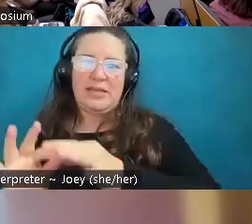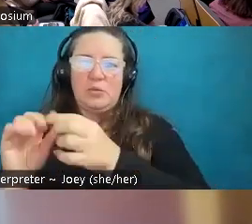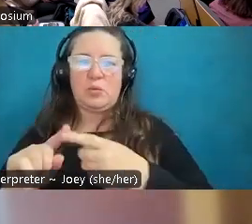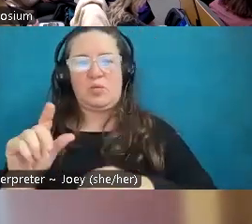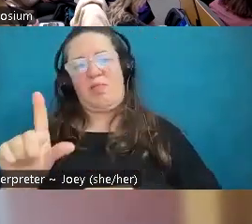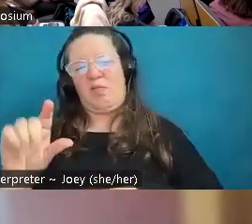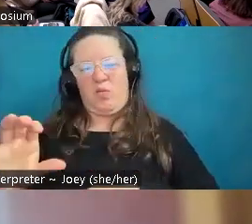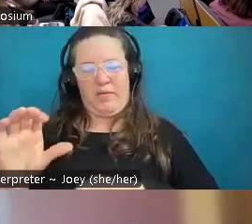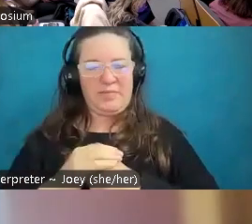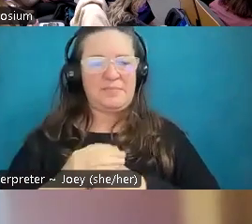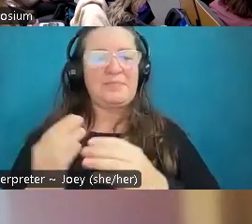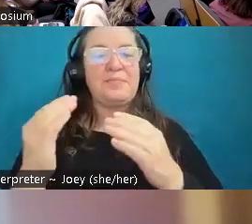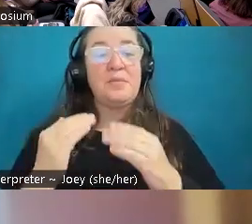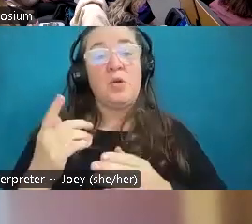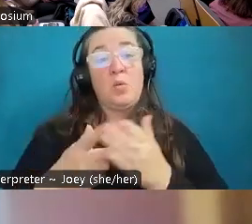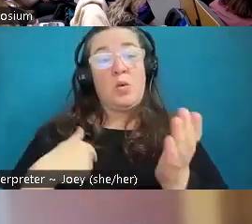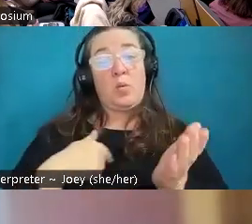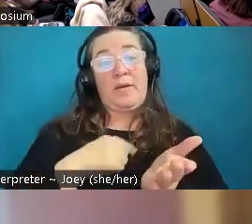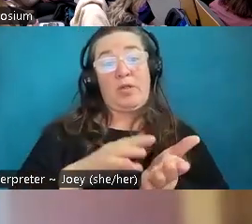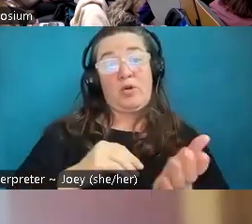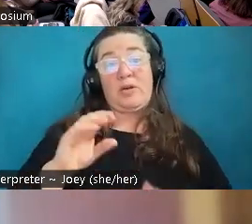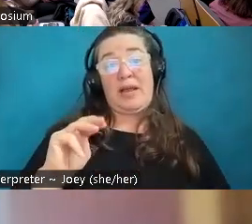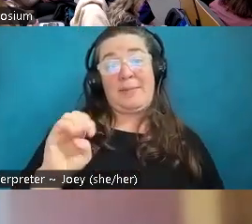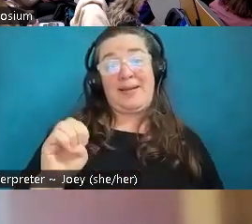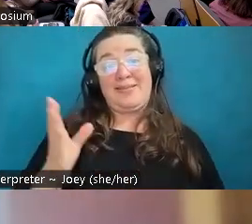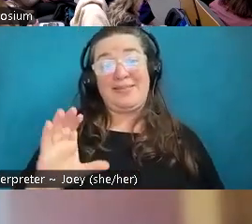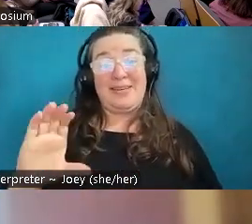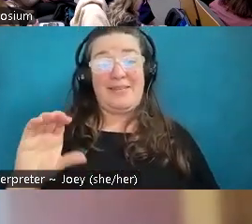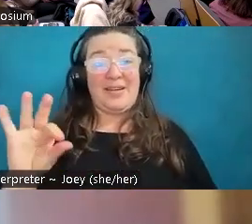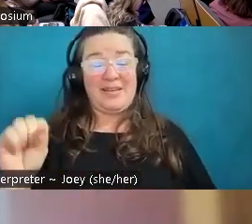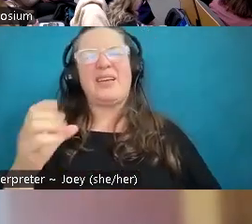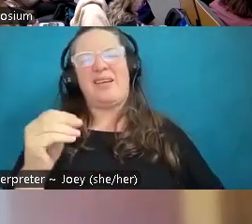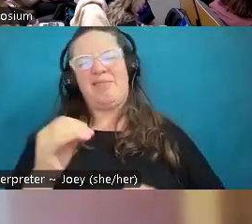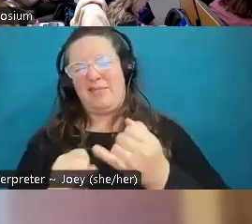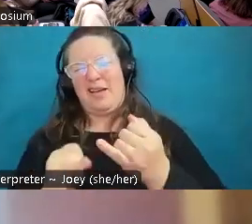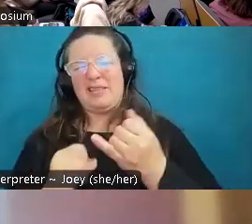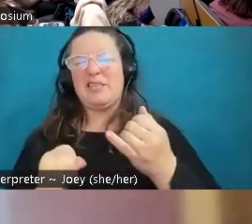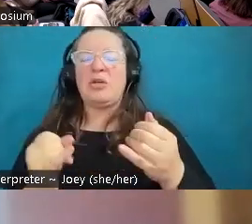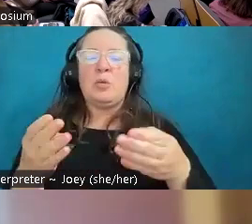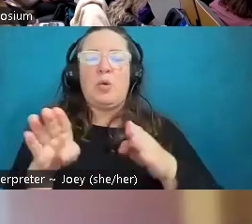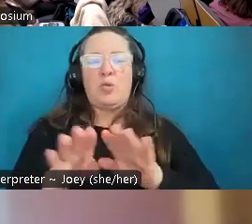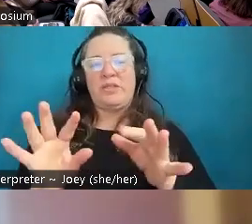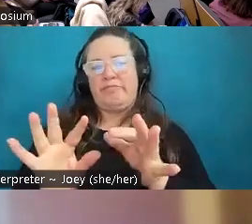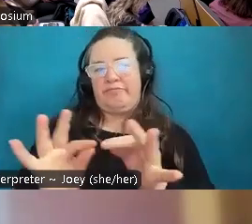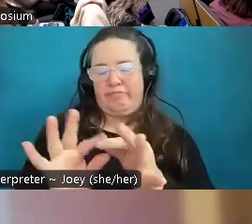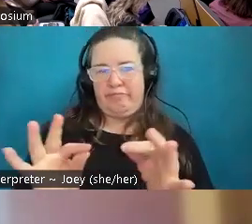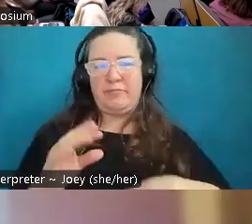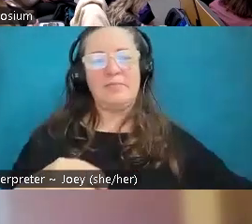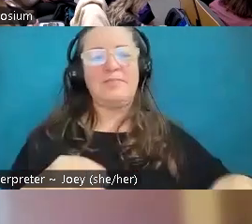learned from MECFS, and finally, a few closing comments. Could I have the next slide?